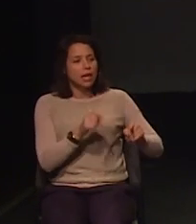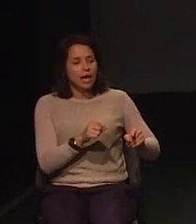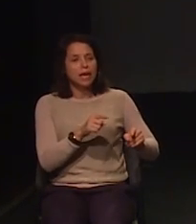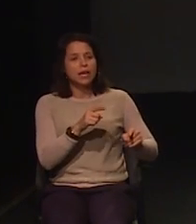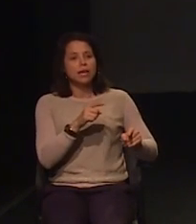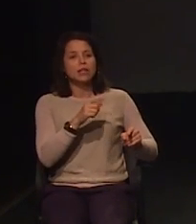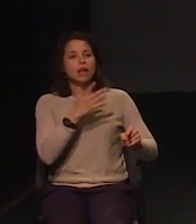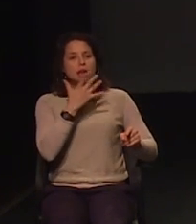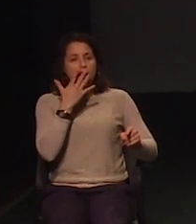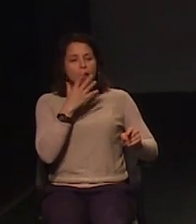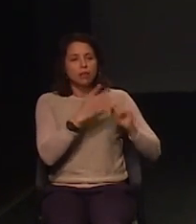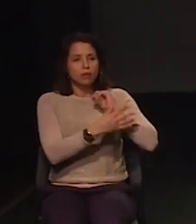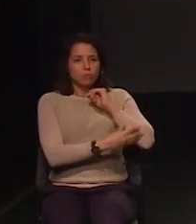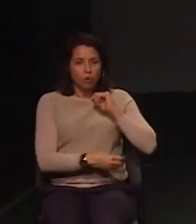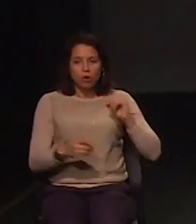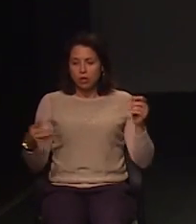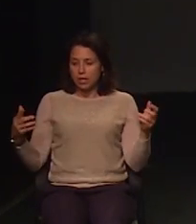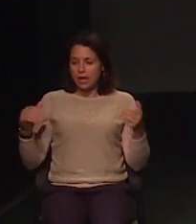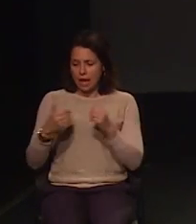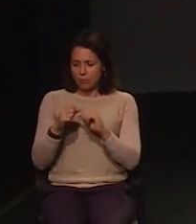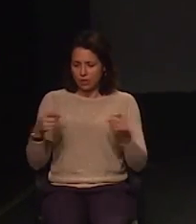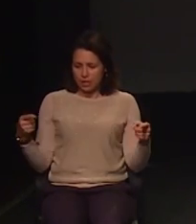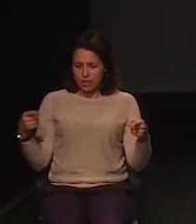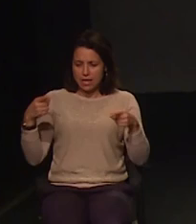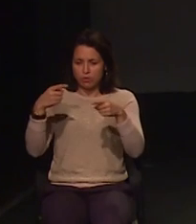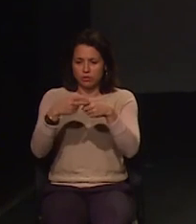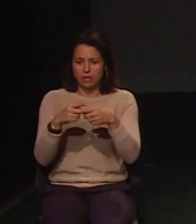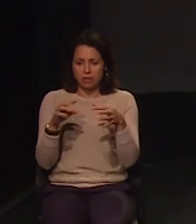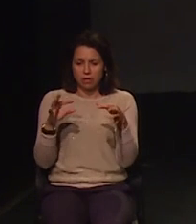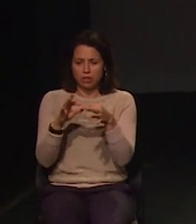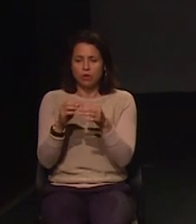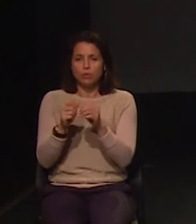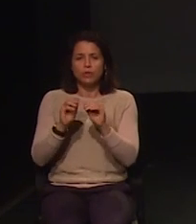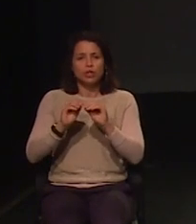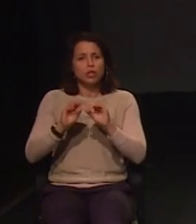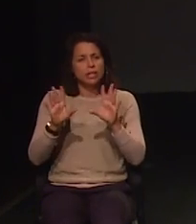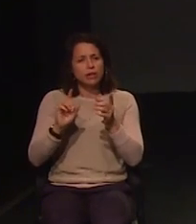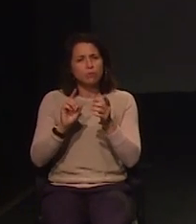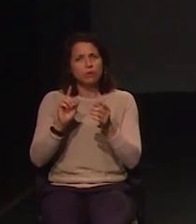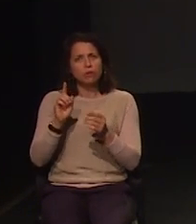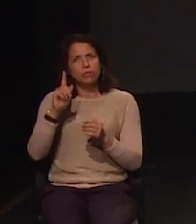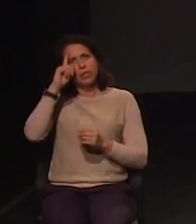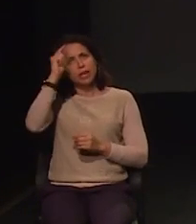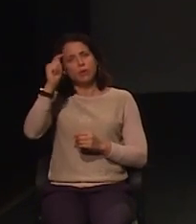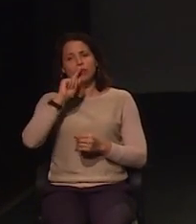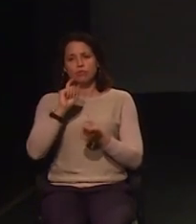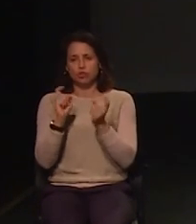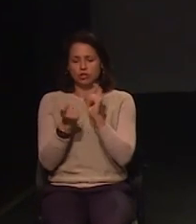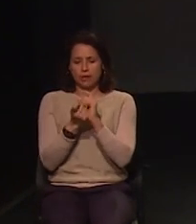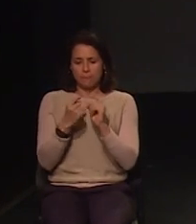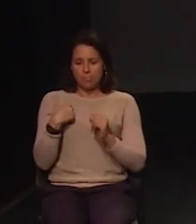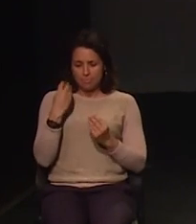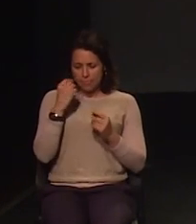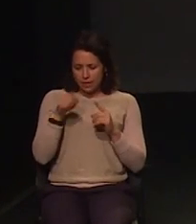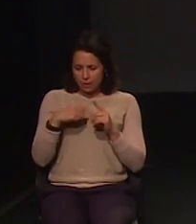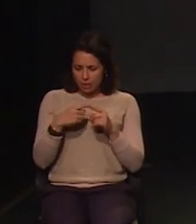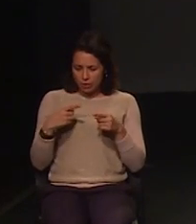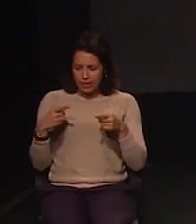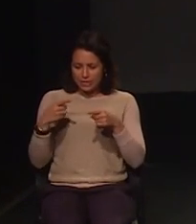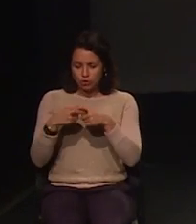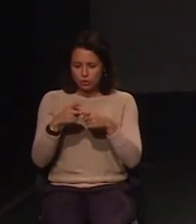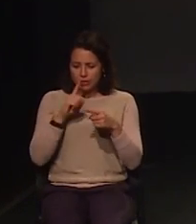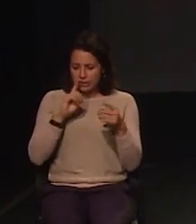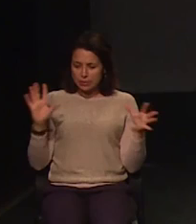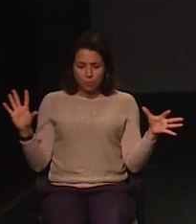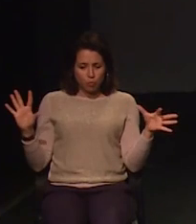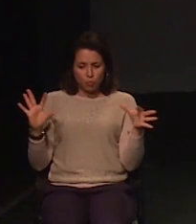clear political analysis and a clearer theory of change? And so when I think about intersectionality, it is the bringing together, but we also